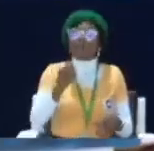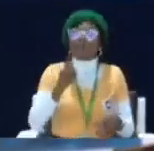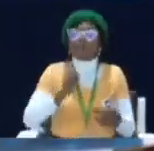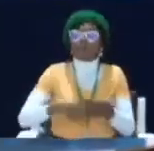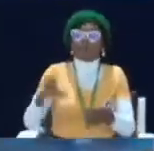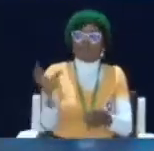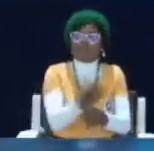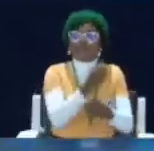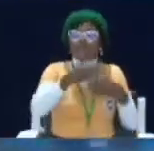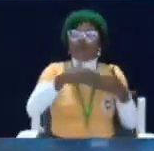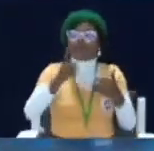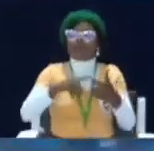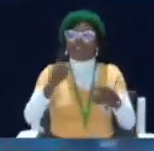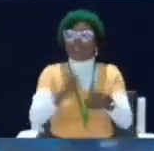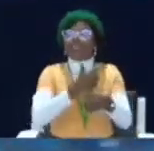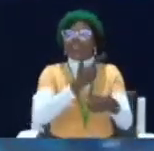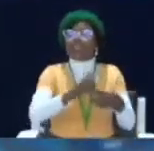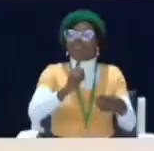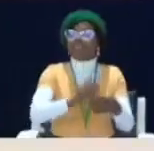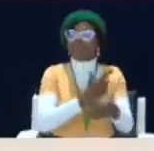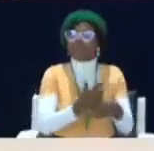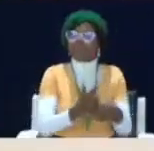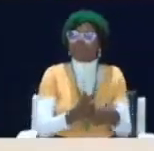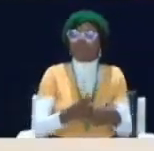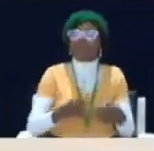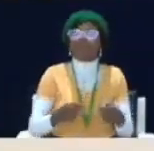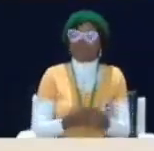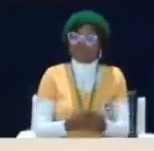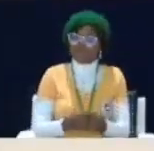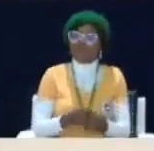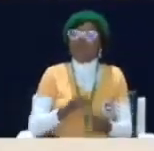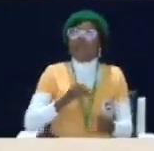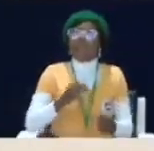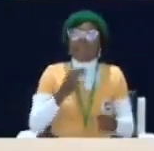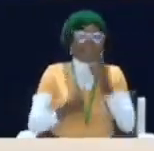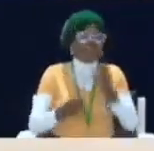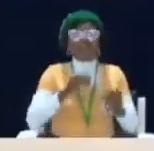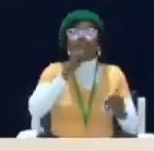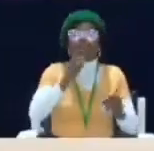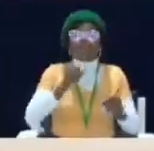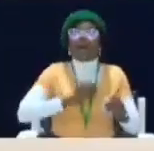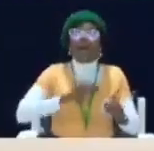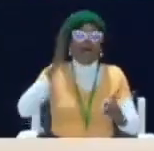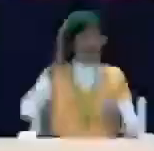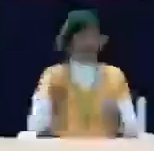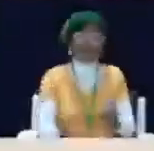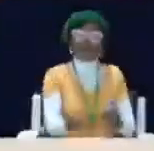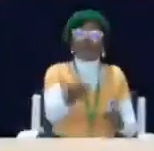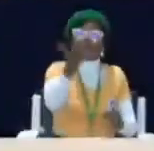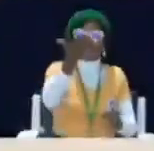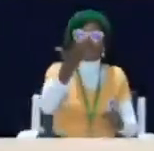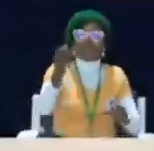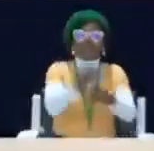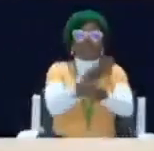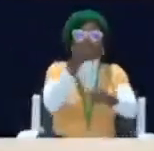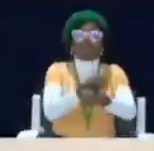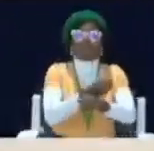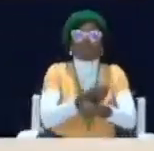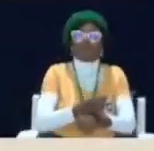duty post. If not, I will lay stones in their stead. And your